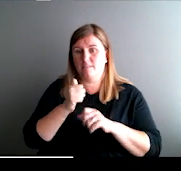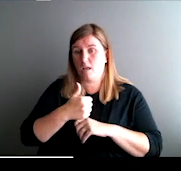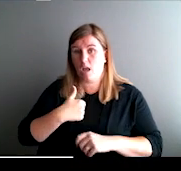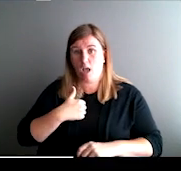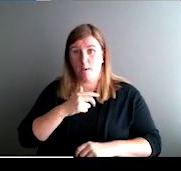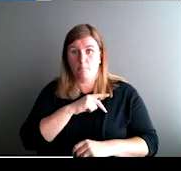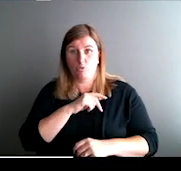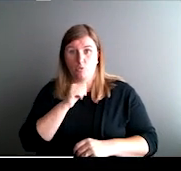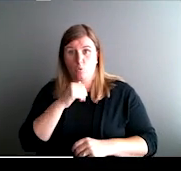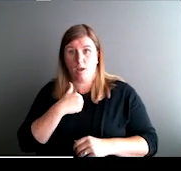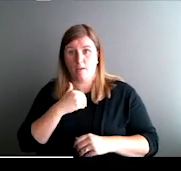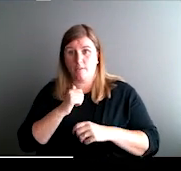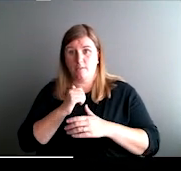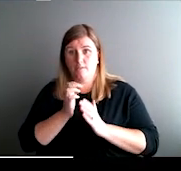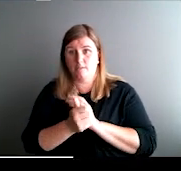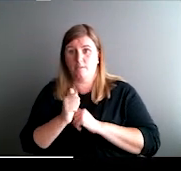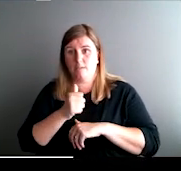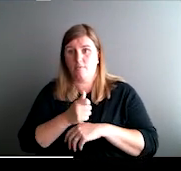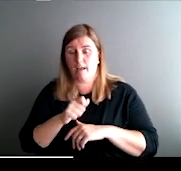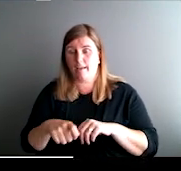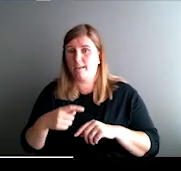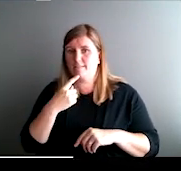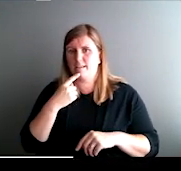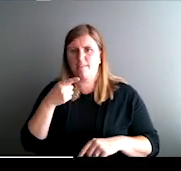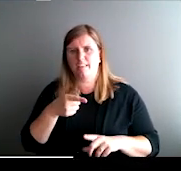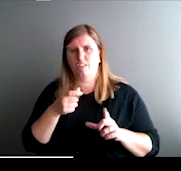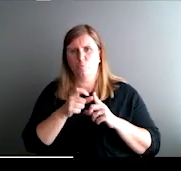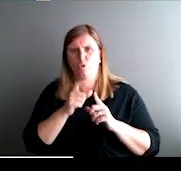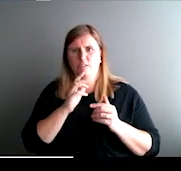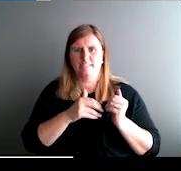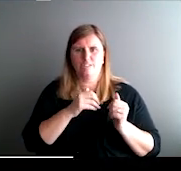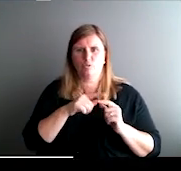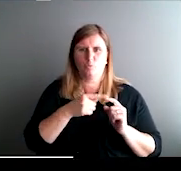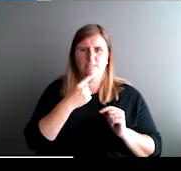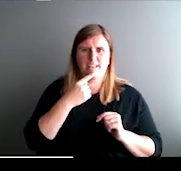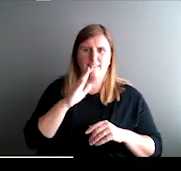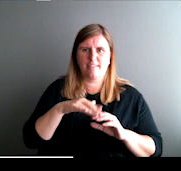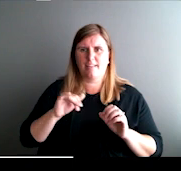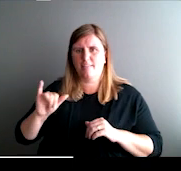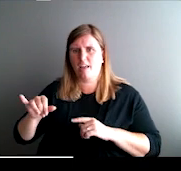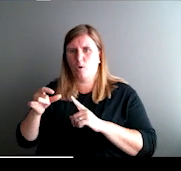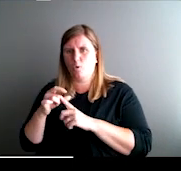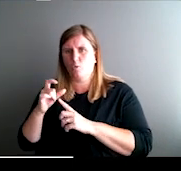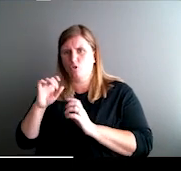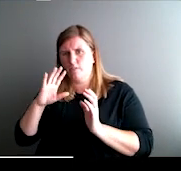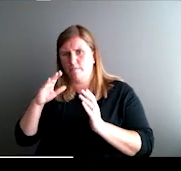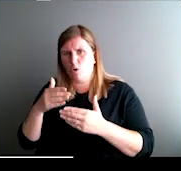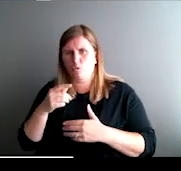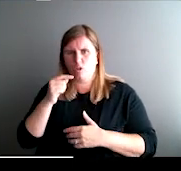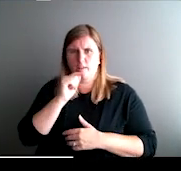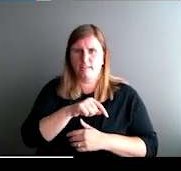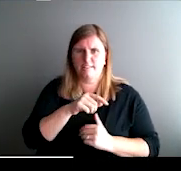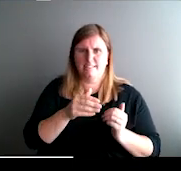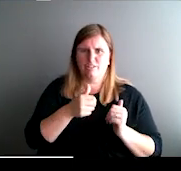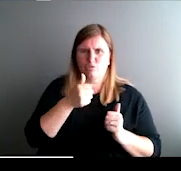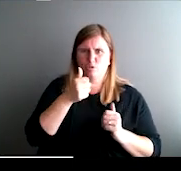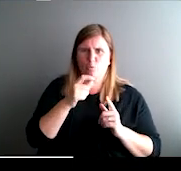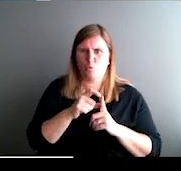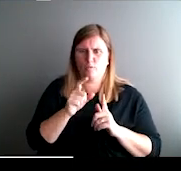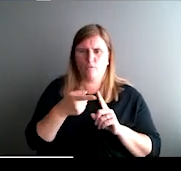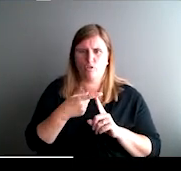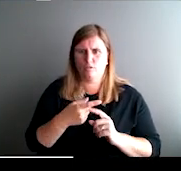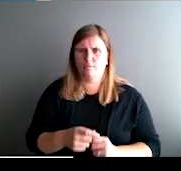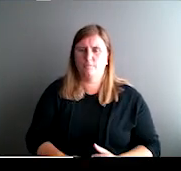personally have that skill set. I can't sit down and say, this word is easier to say than that word, so we should focus on this easier word